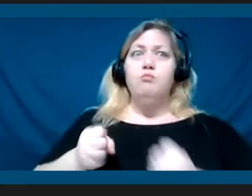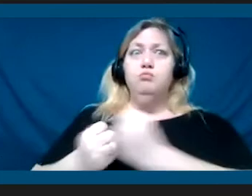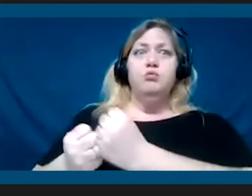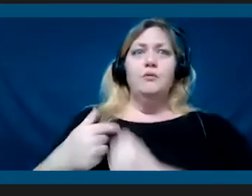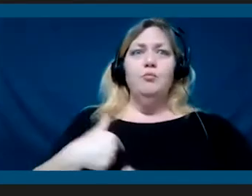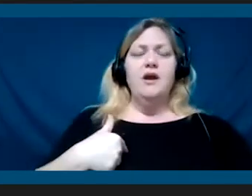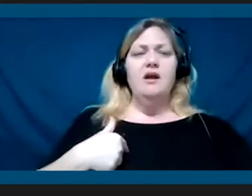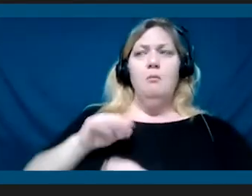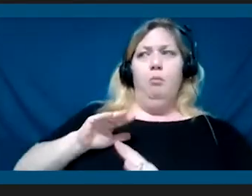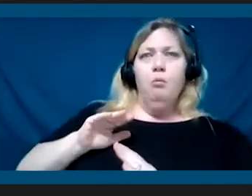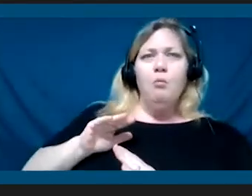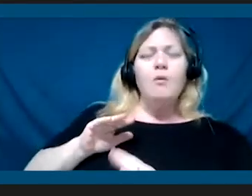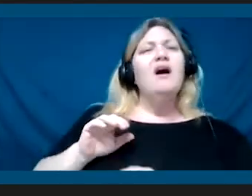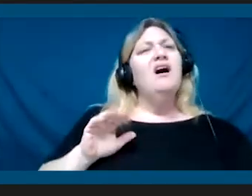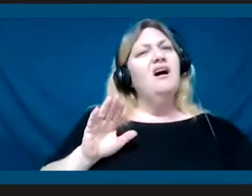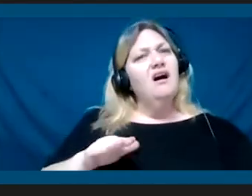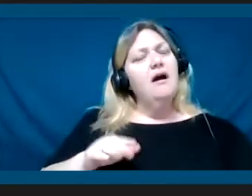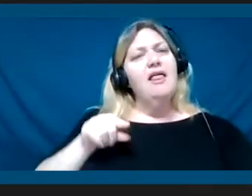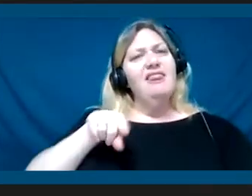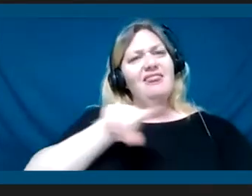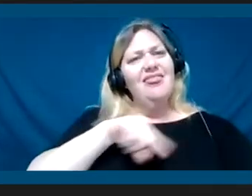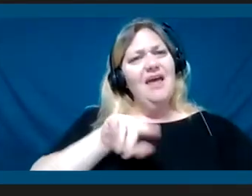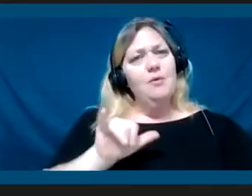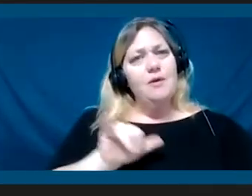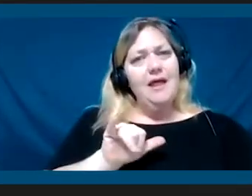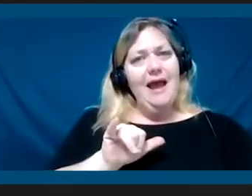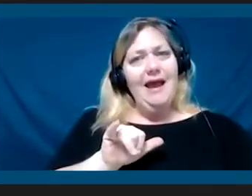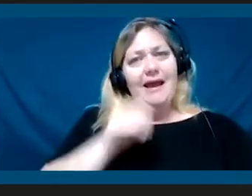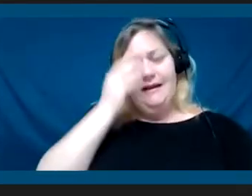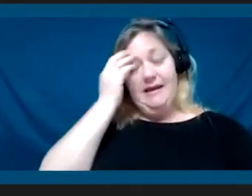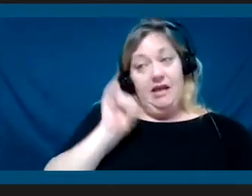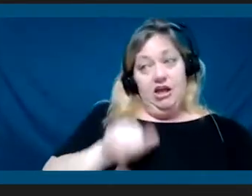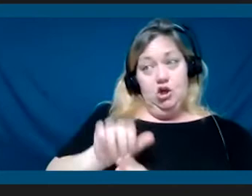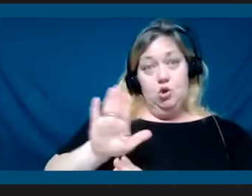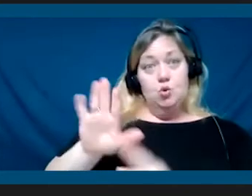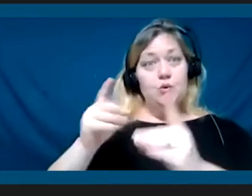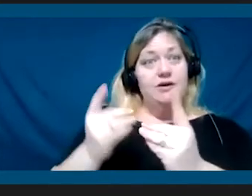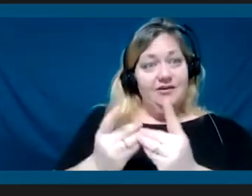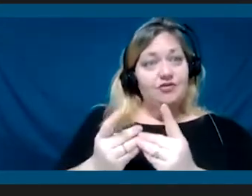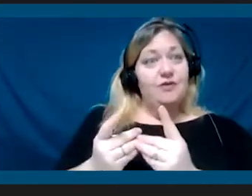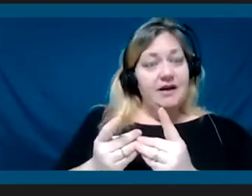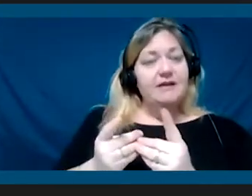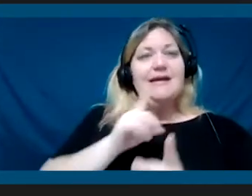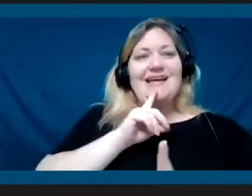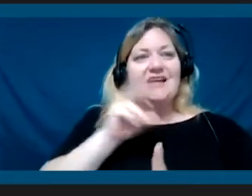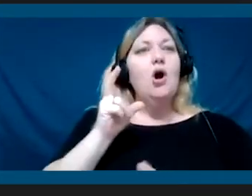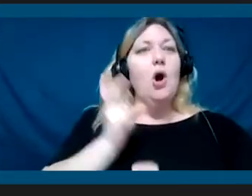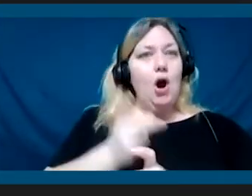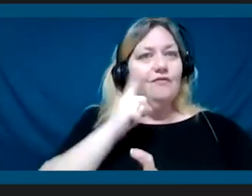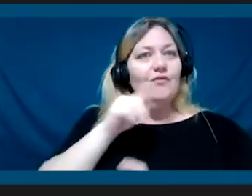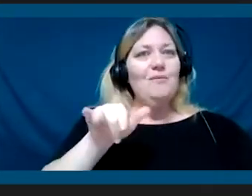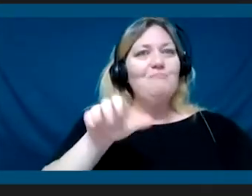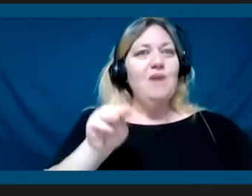I find, they were like, in your district, it is hard for a Muslim